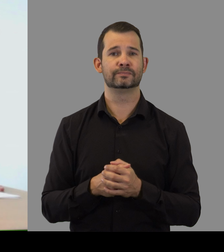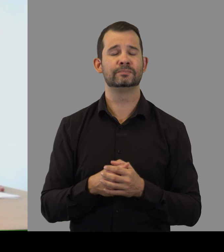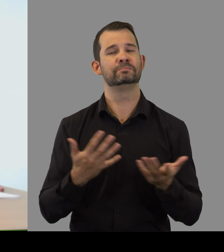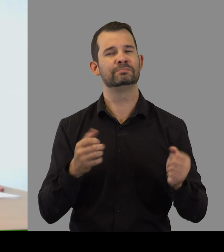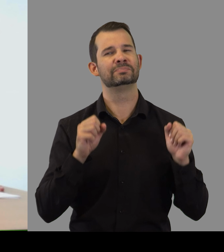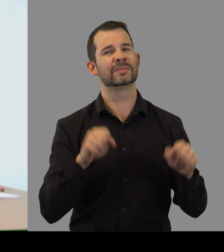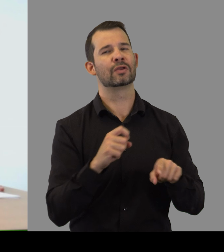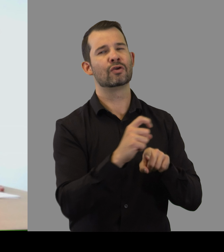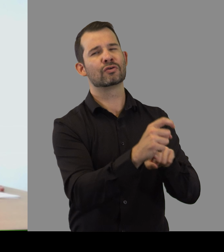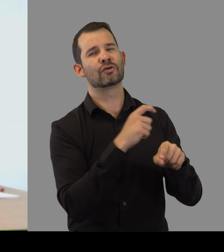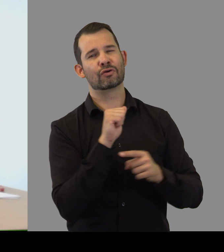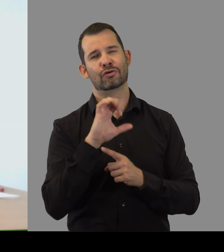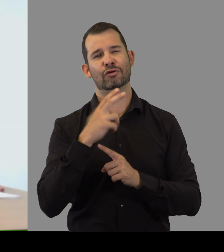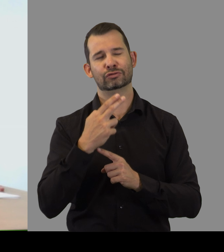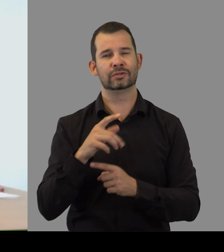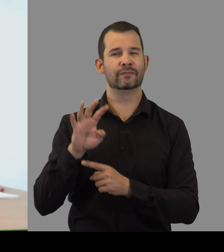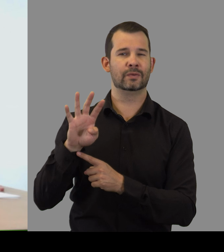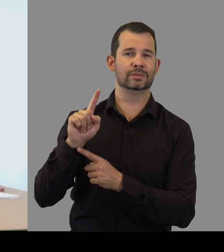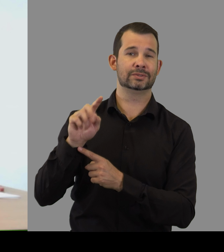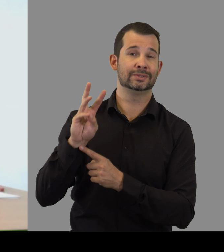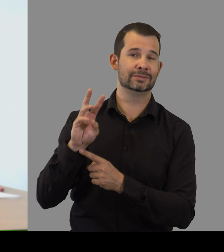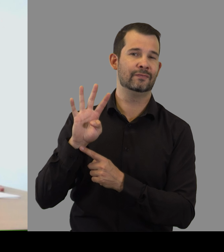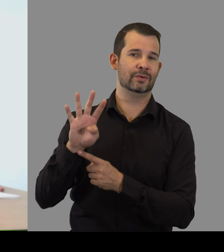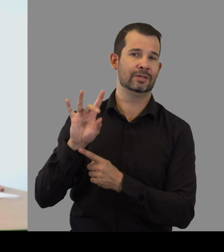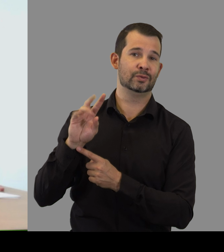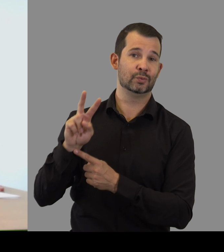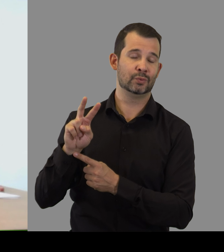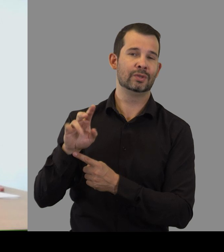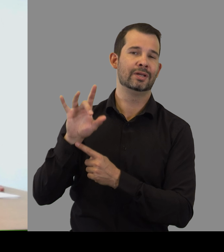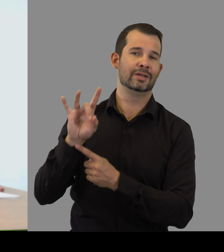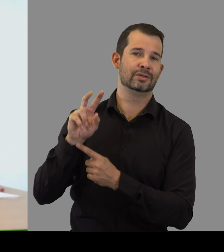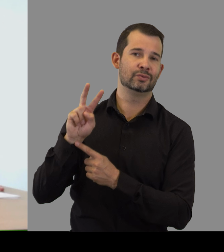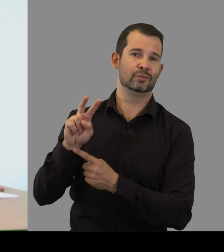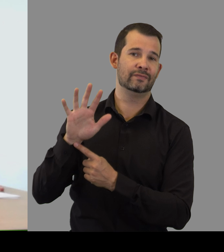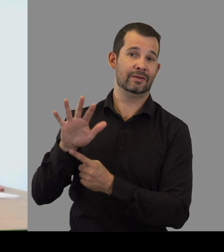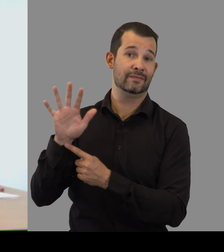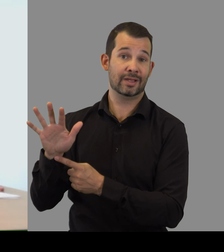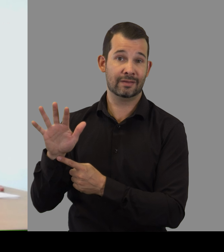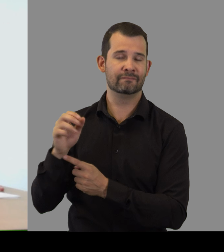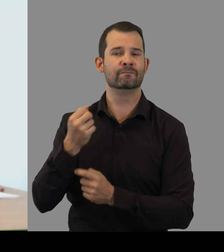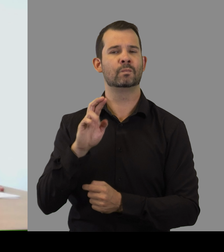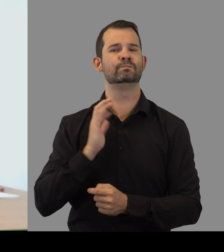can they do so? They can contact Arch by calling us at